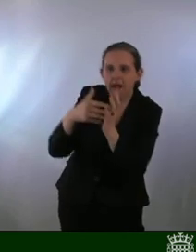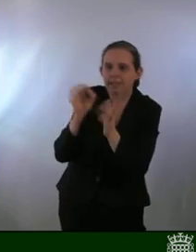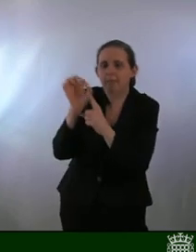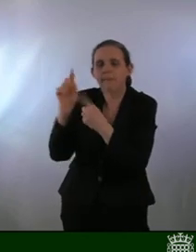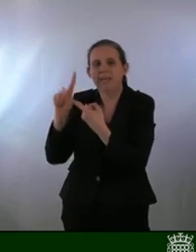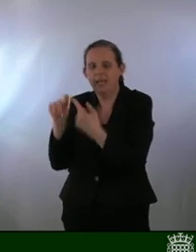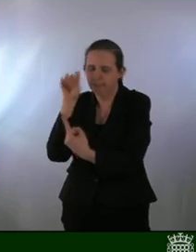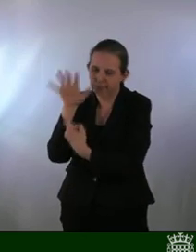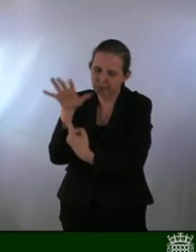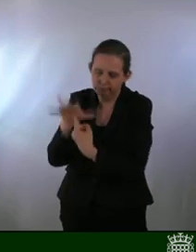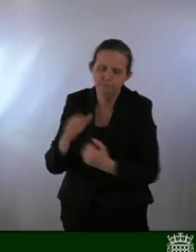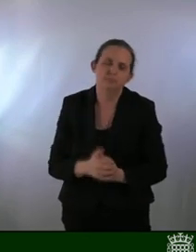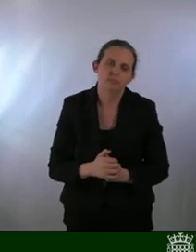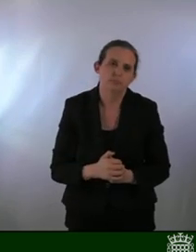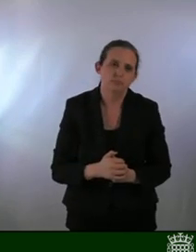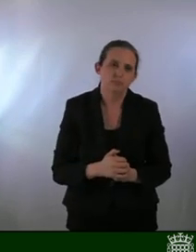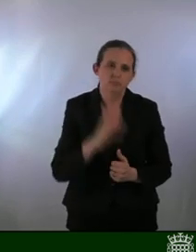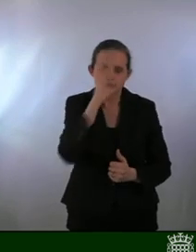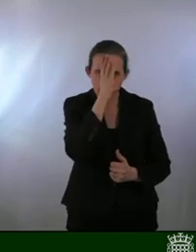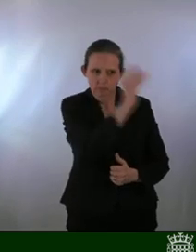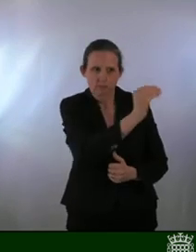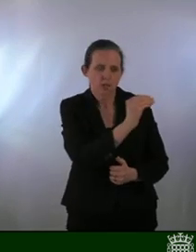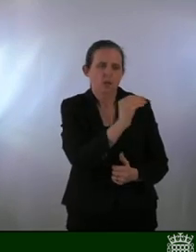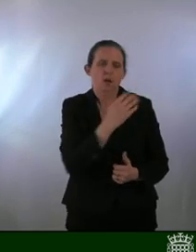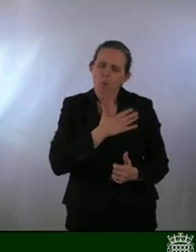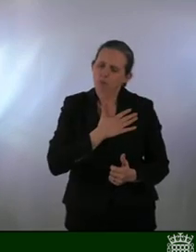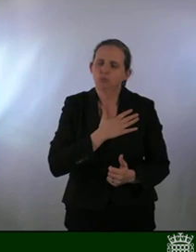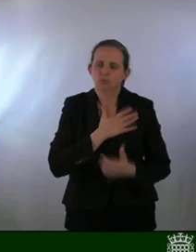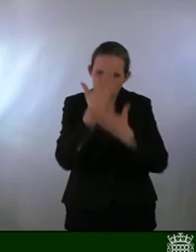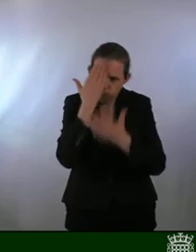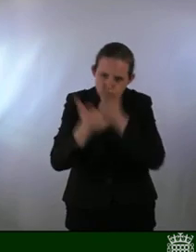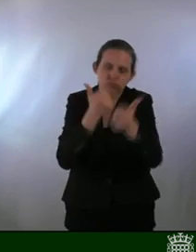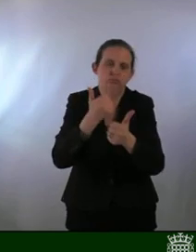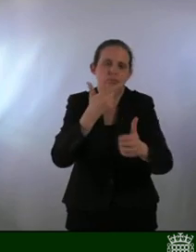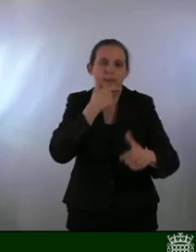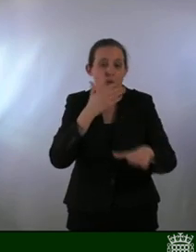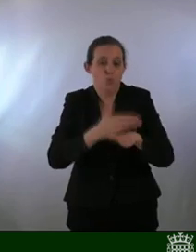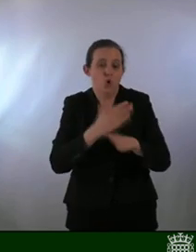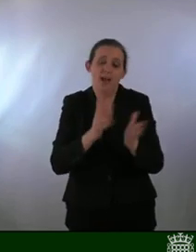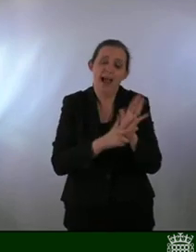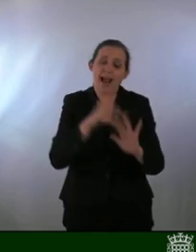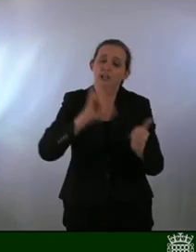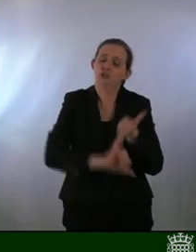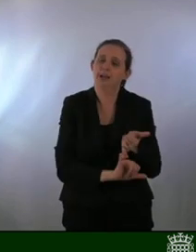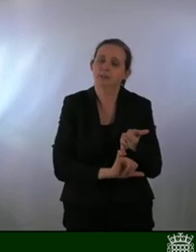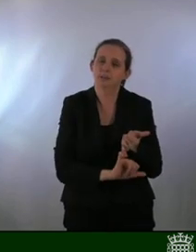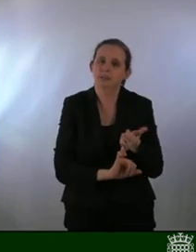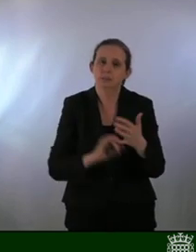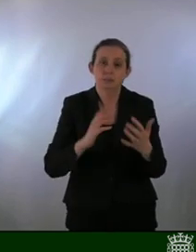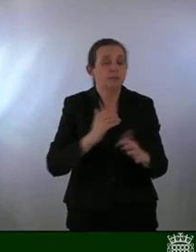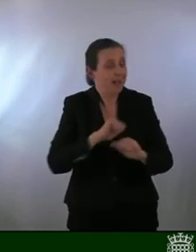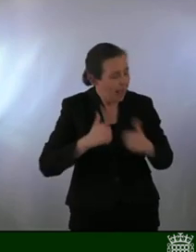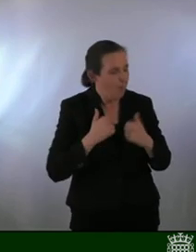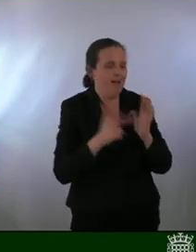Lady, Mr. Speaker, by saying something about those who work in the NHS. Because the NHS is going to face